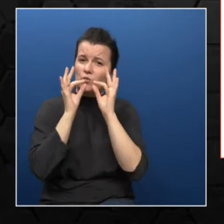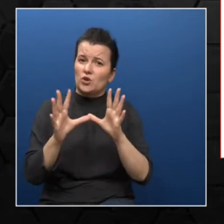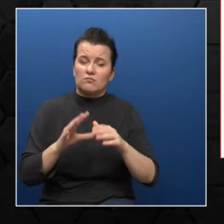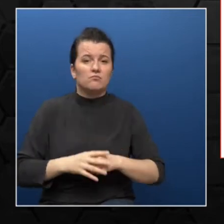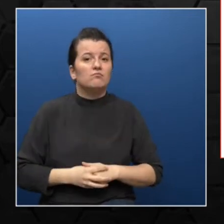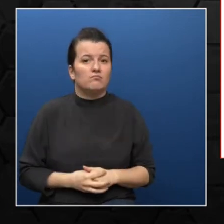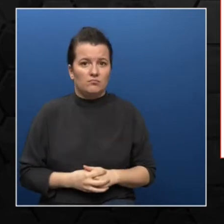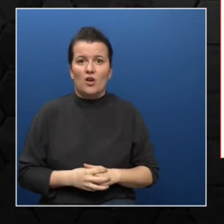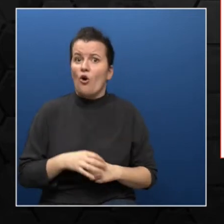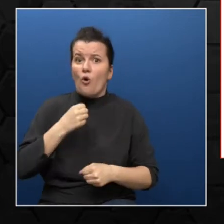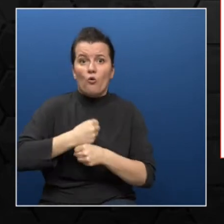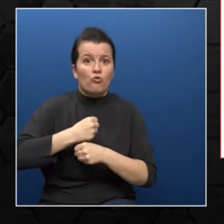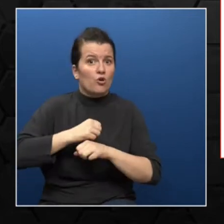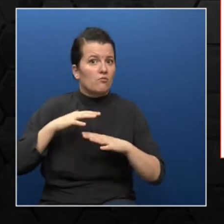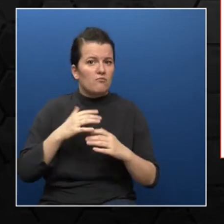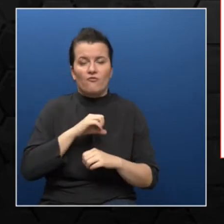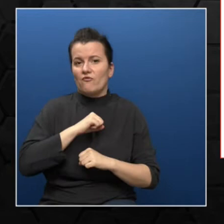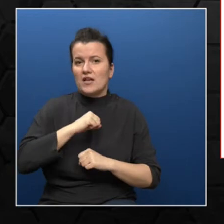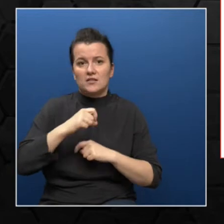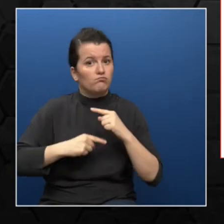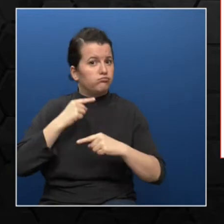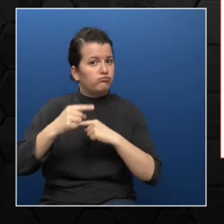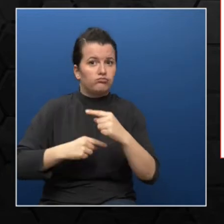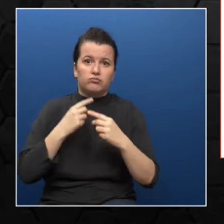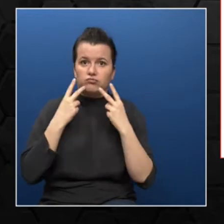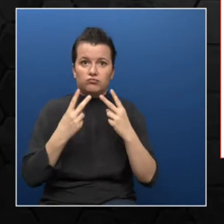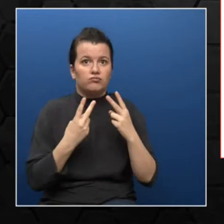really fast and they're simple to implement. But